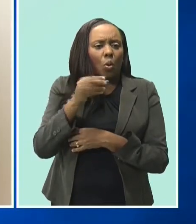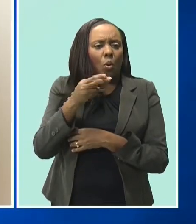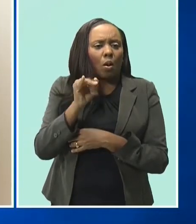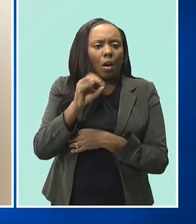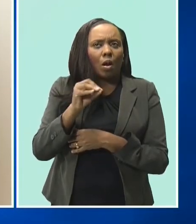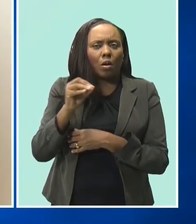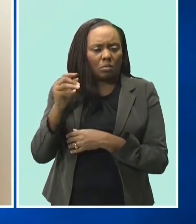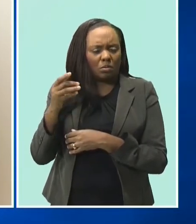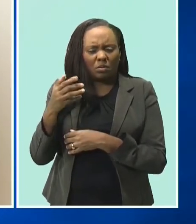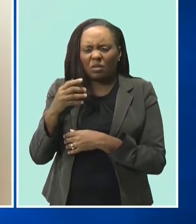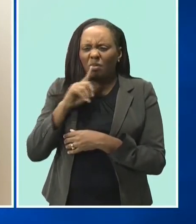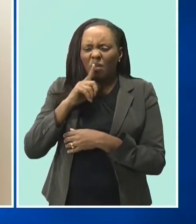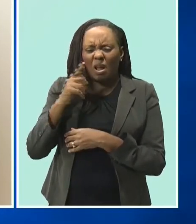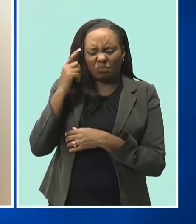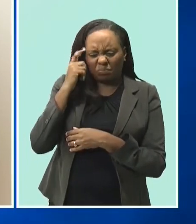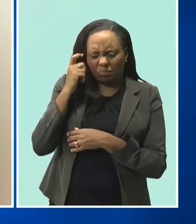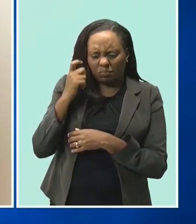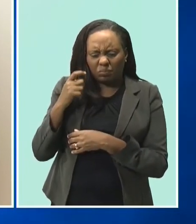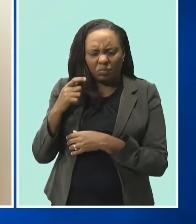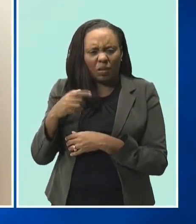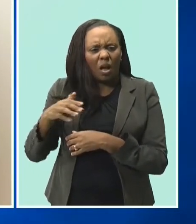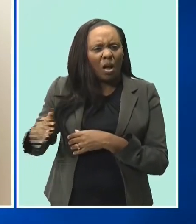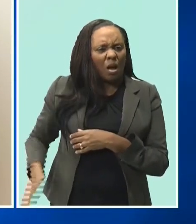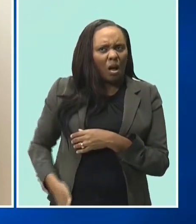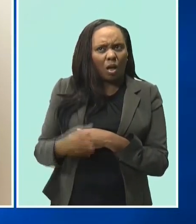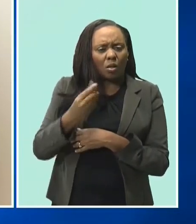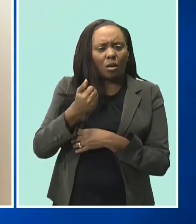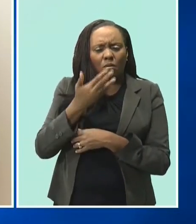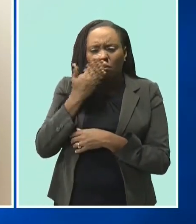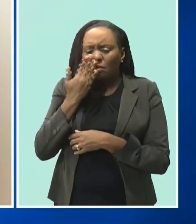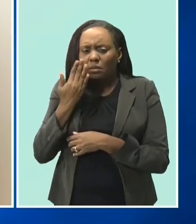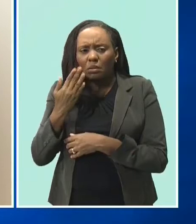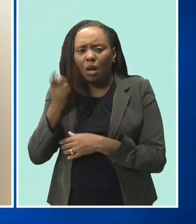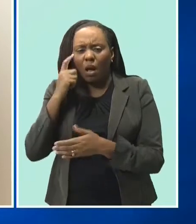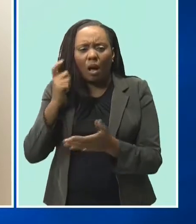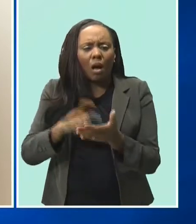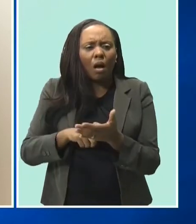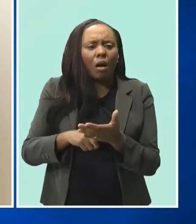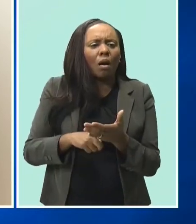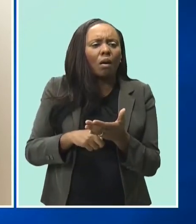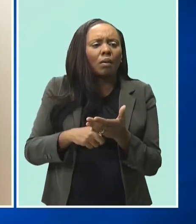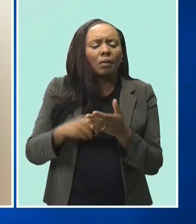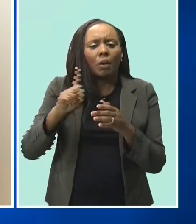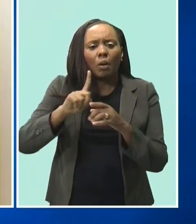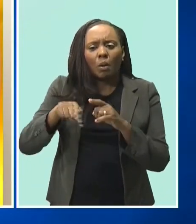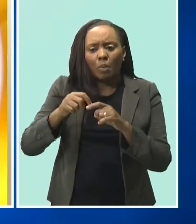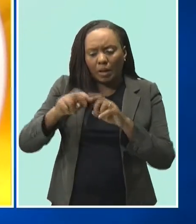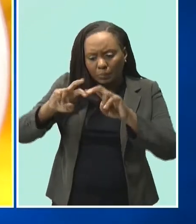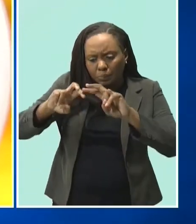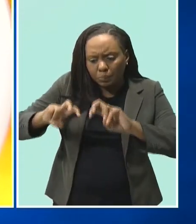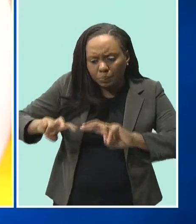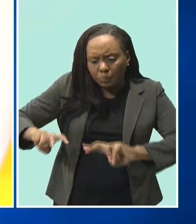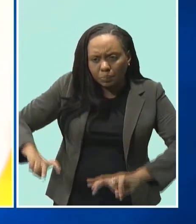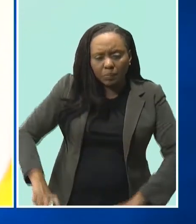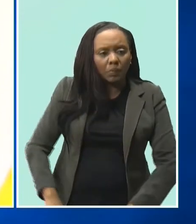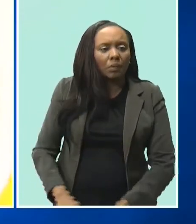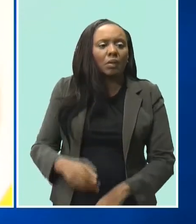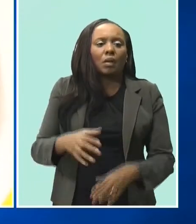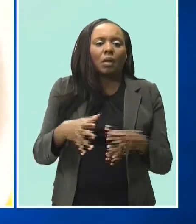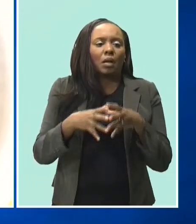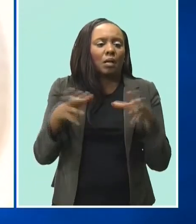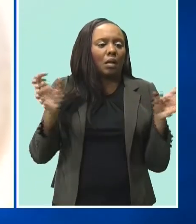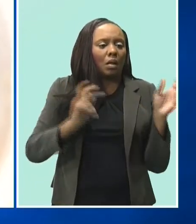for more Barbadians to get involved and explore new products. The options available in dairy farming, we can now look to